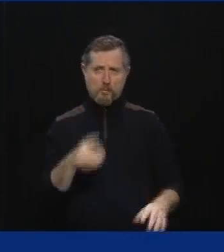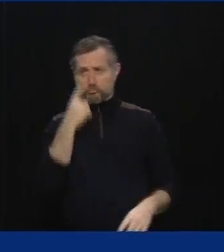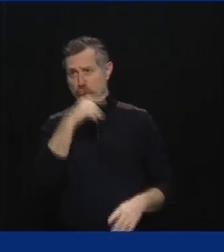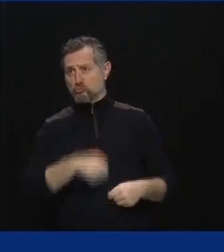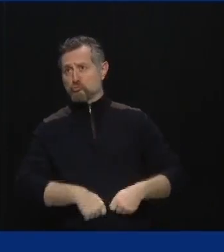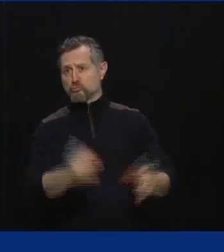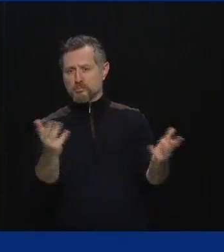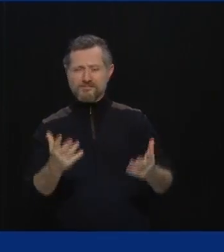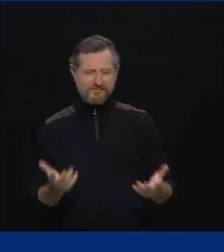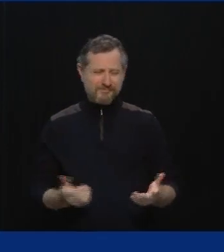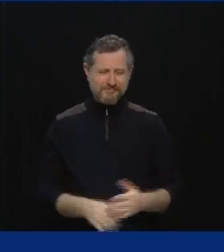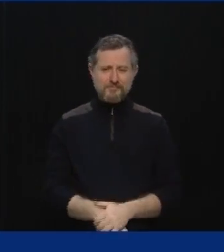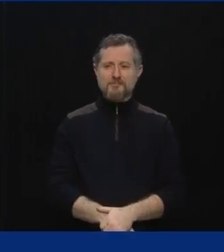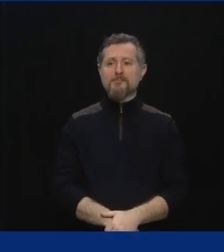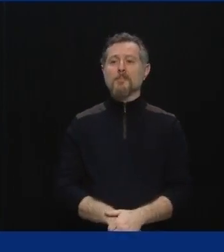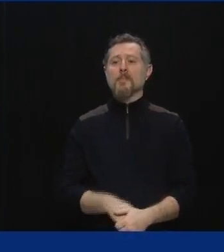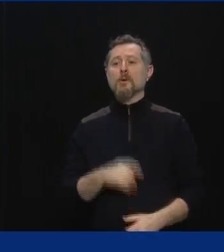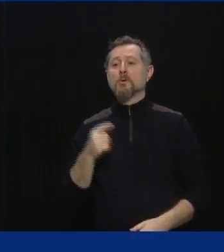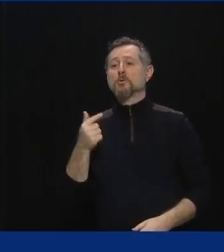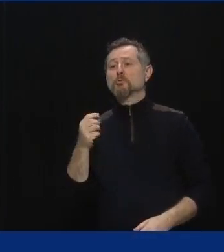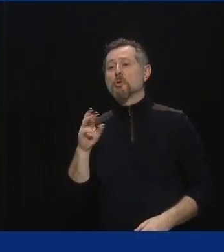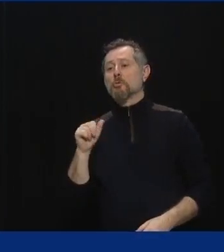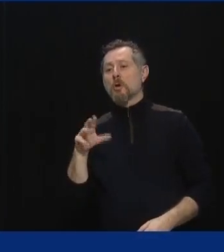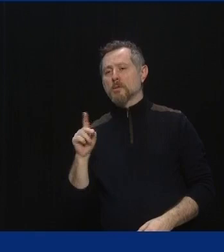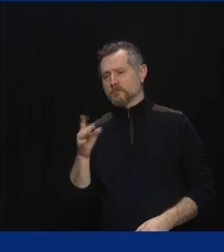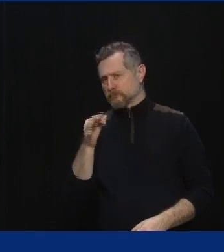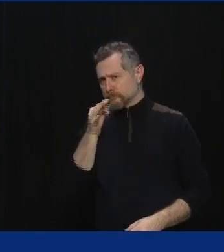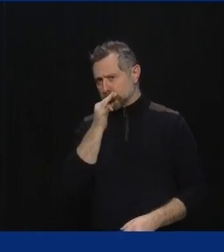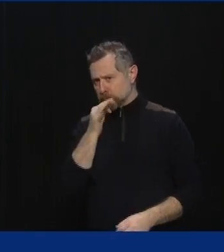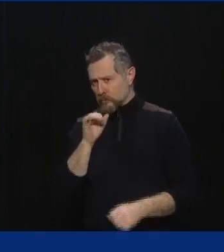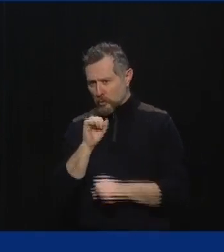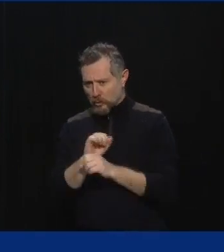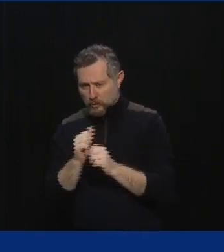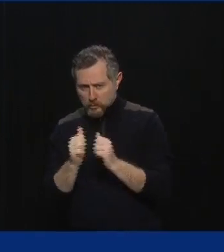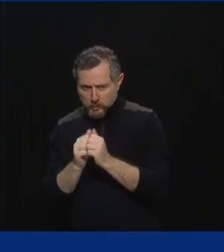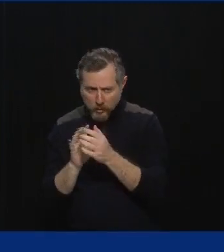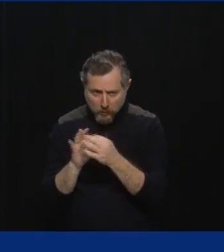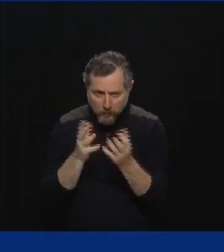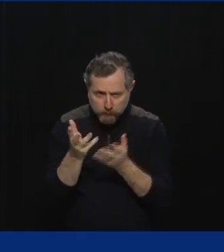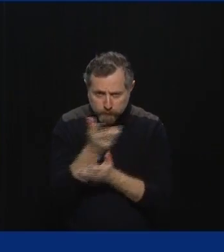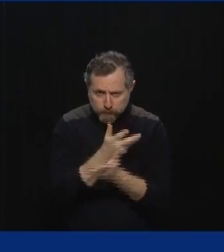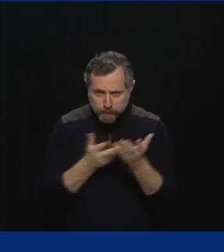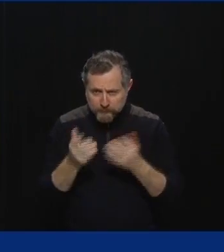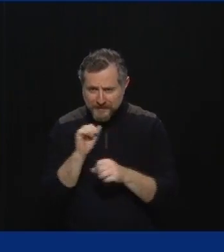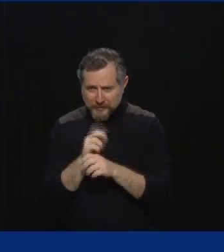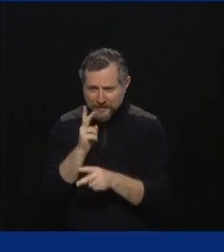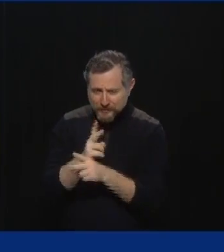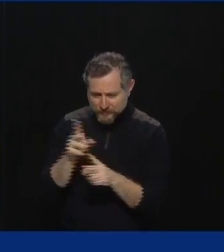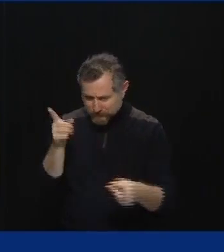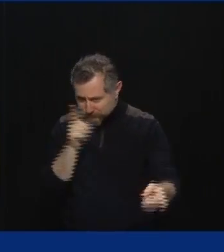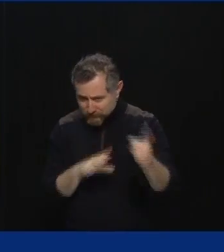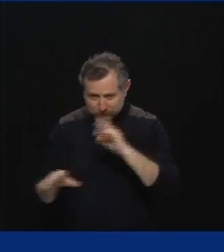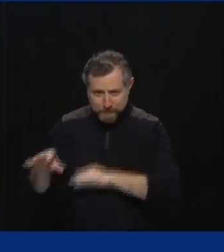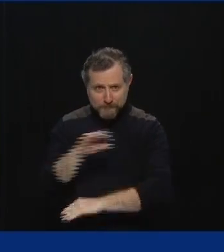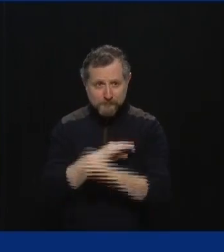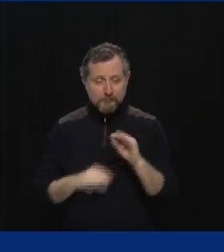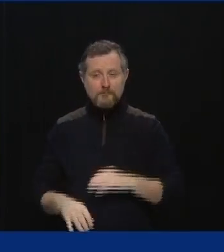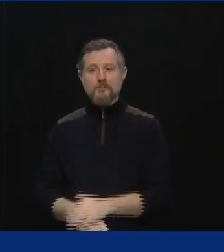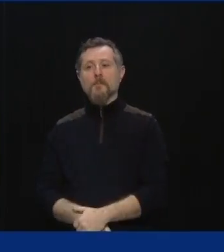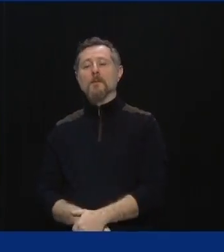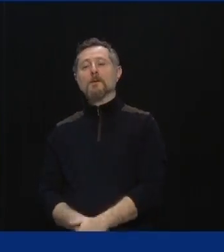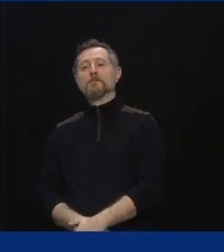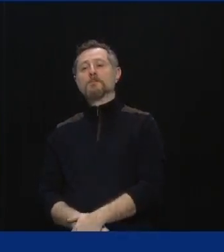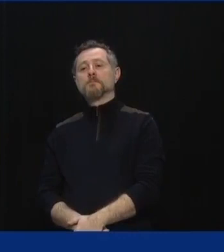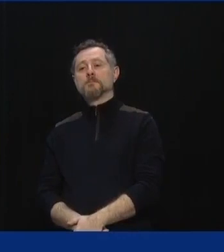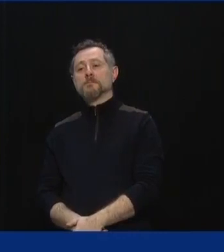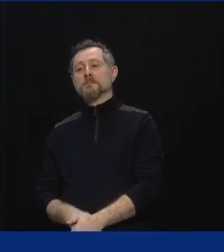So he had to go back and forth and work and try to keep this deal together. And he, you know, insisted, just